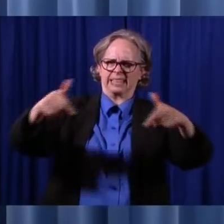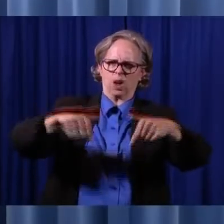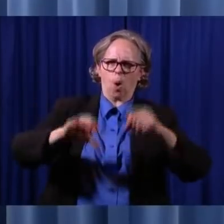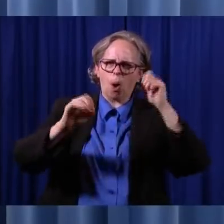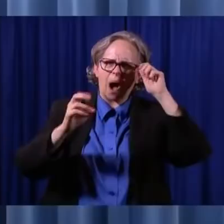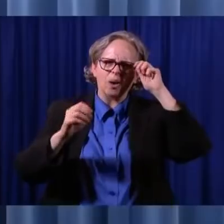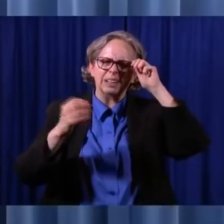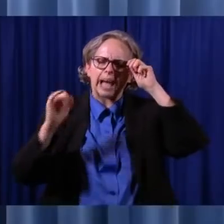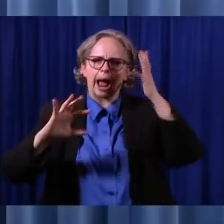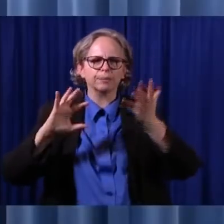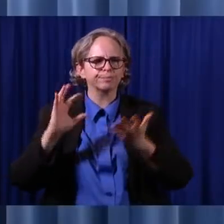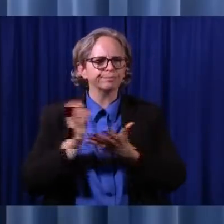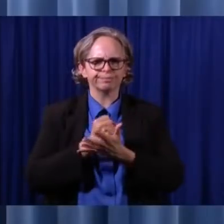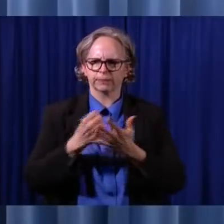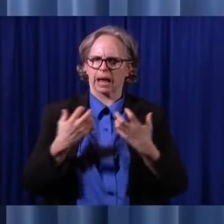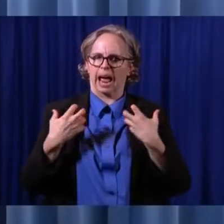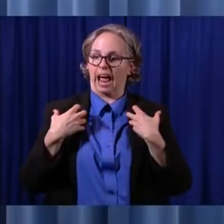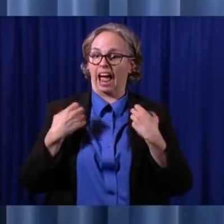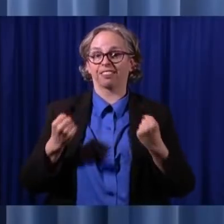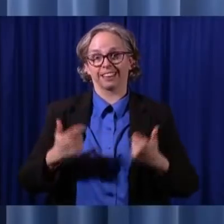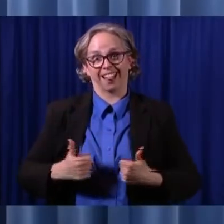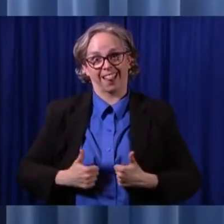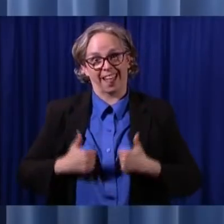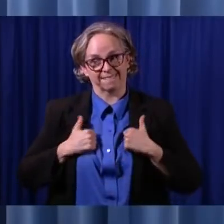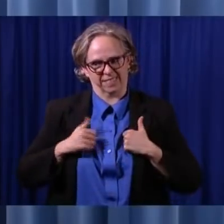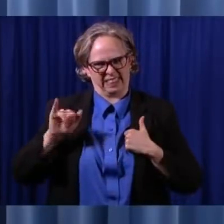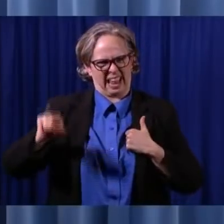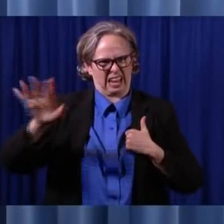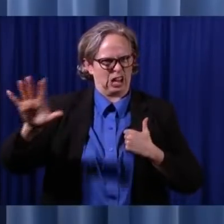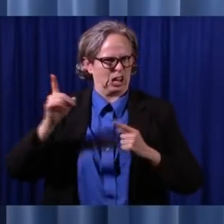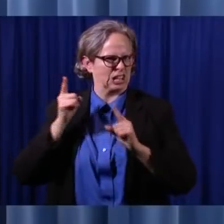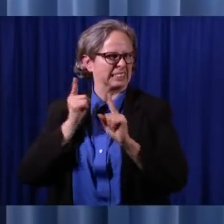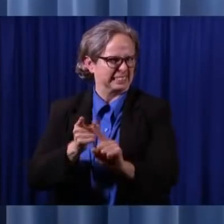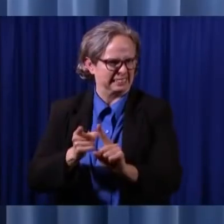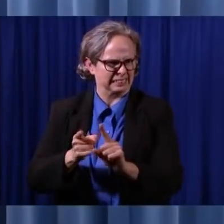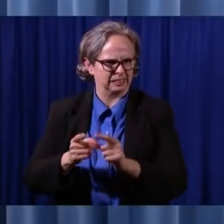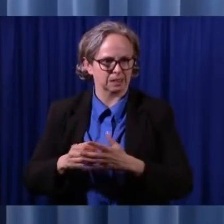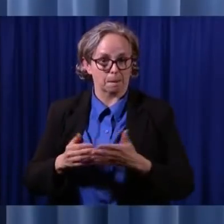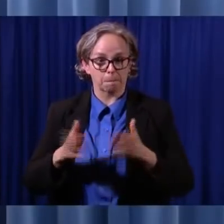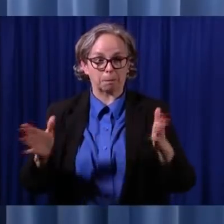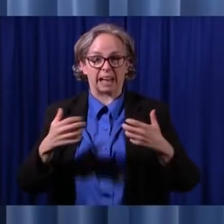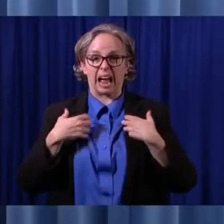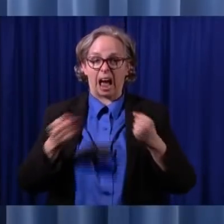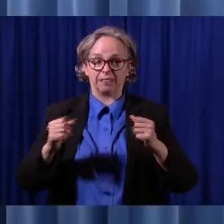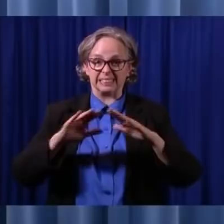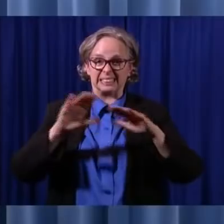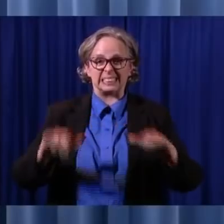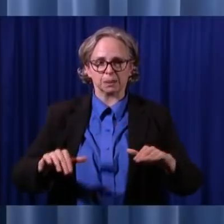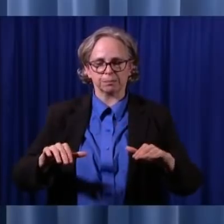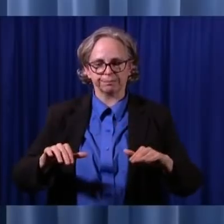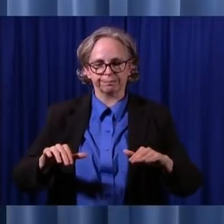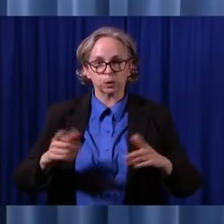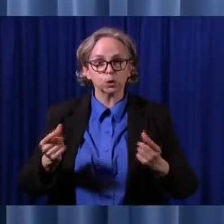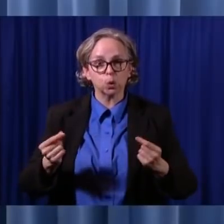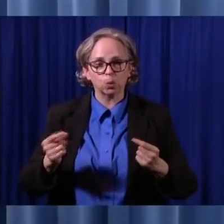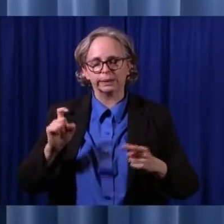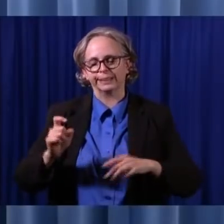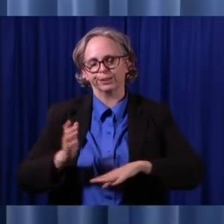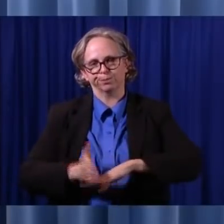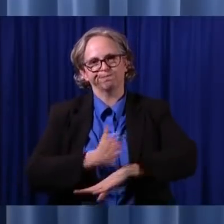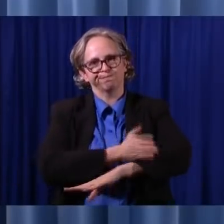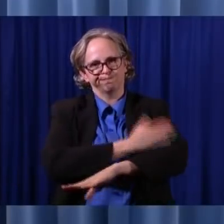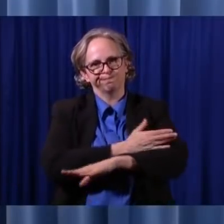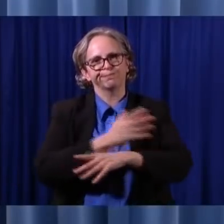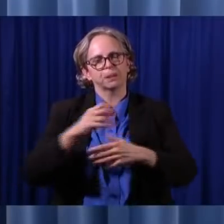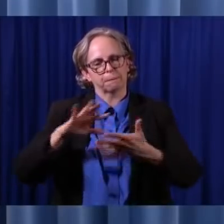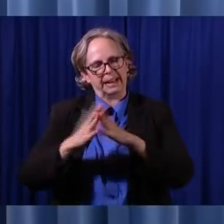building up our public health system and systems throughout the state of Ohio. And